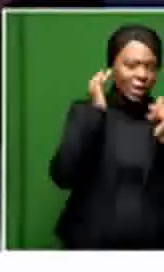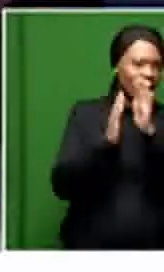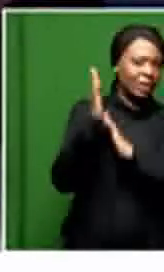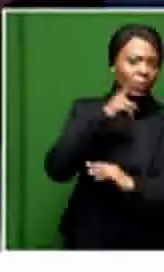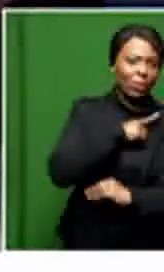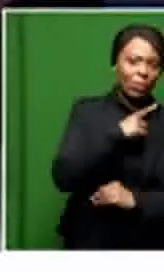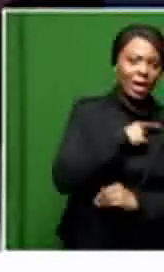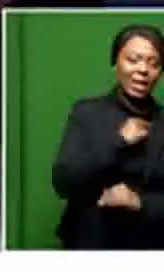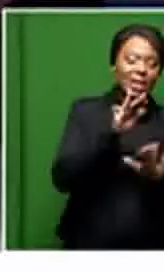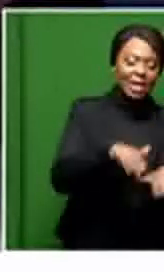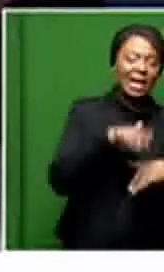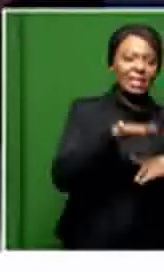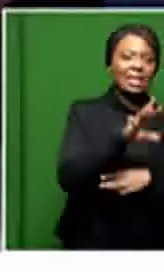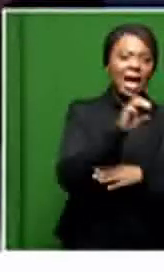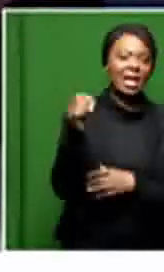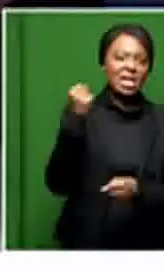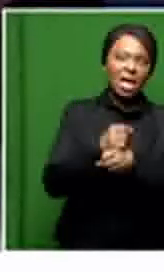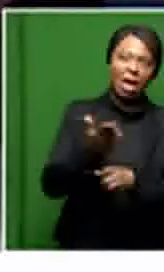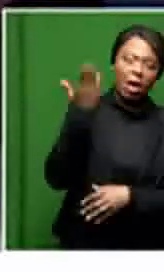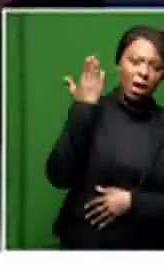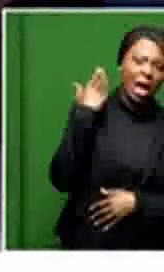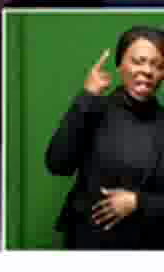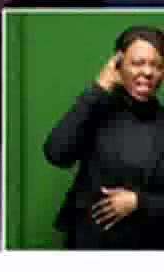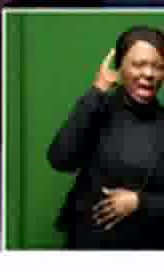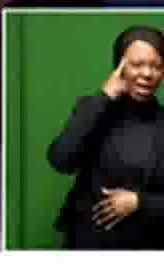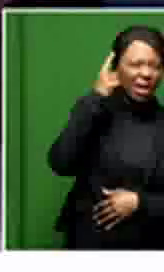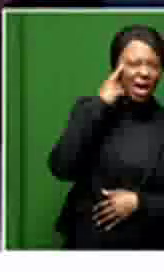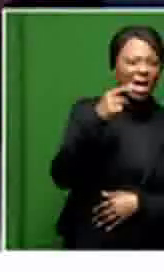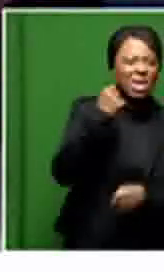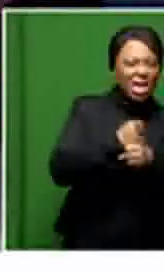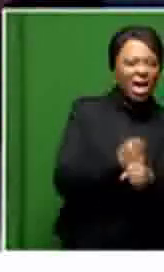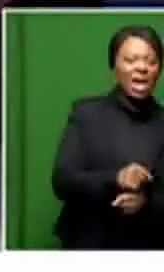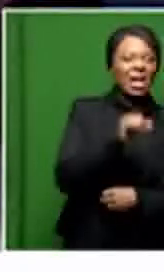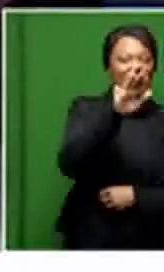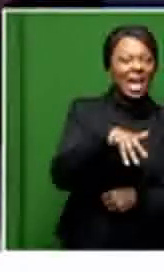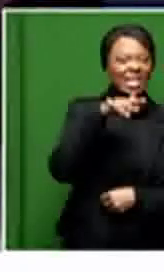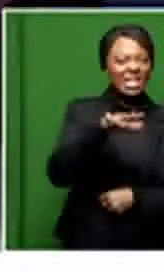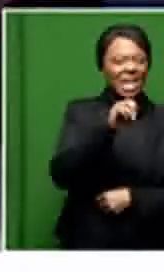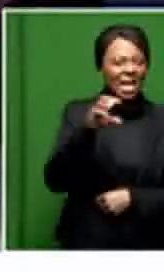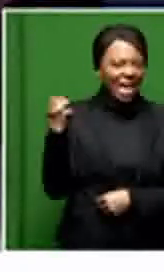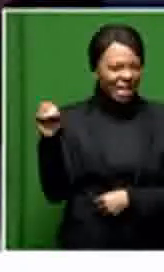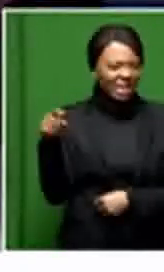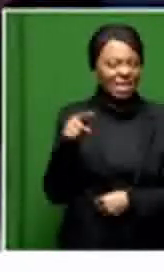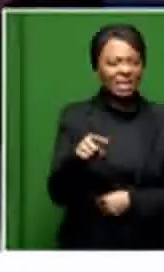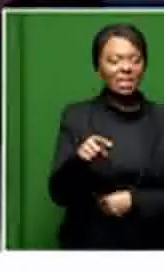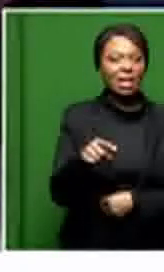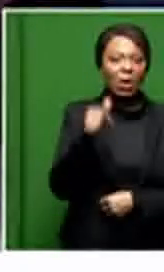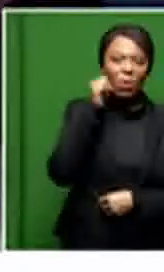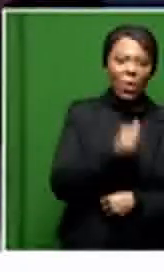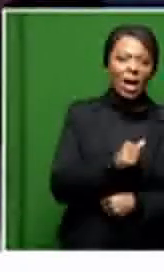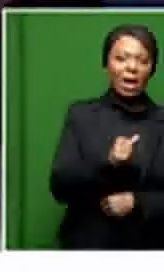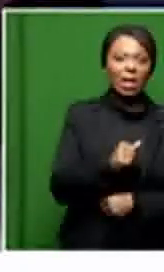in 1900. And just think about 1900. Just think it was when Boer and Brit were at war,